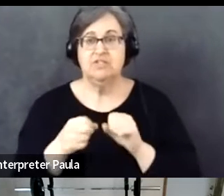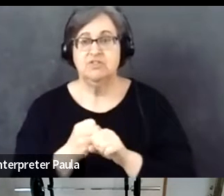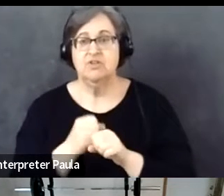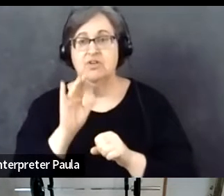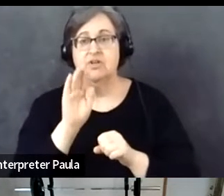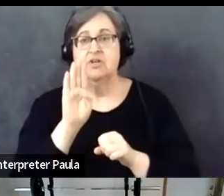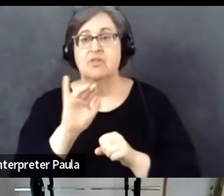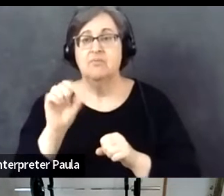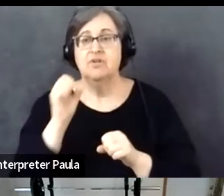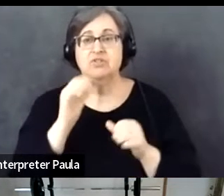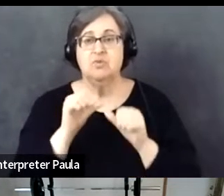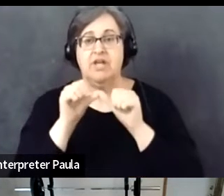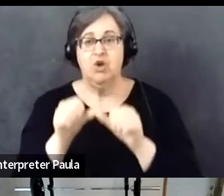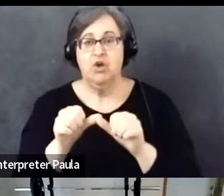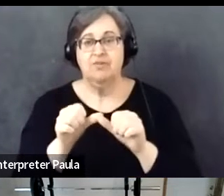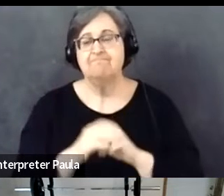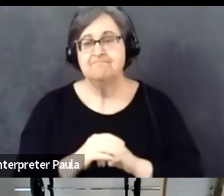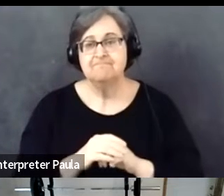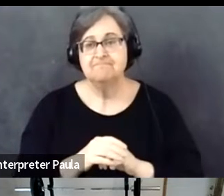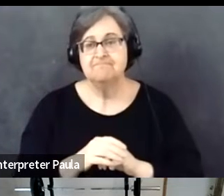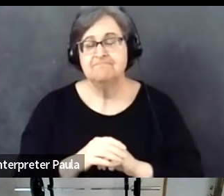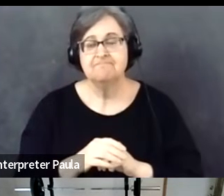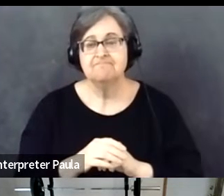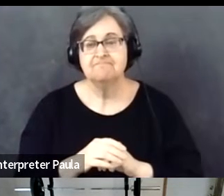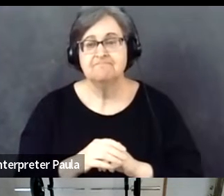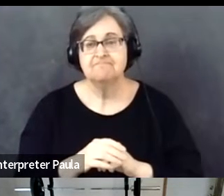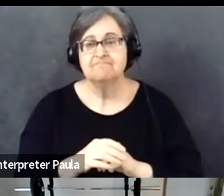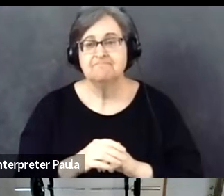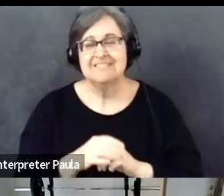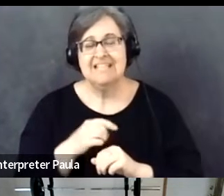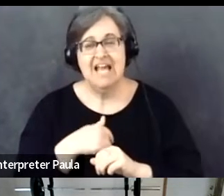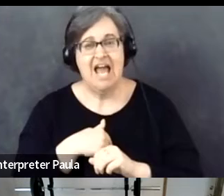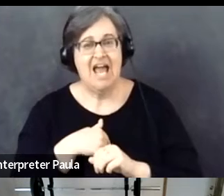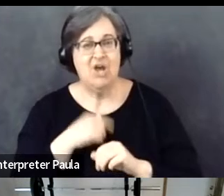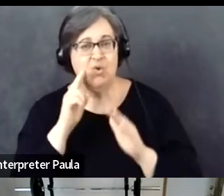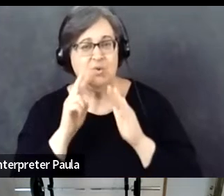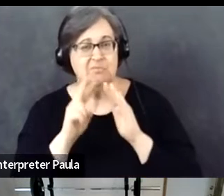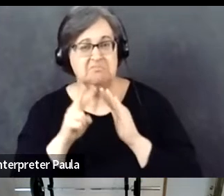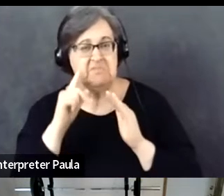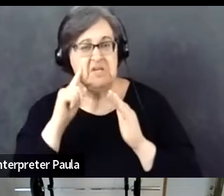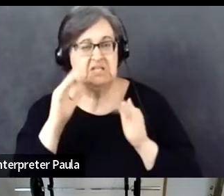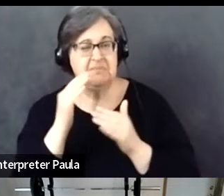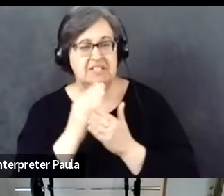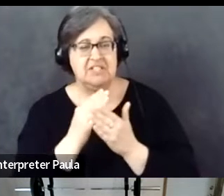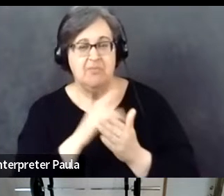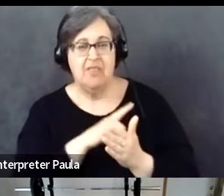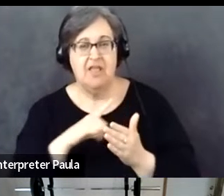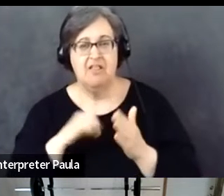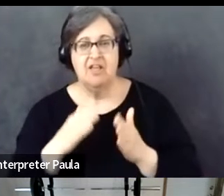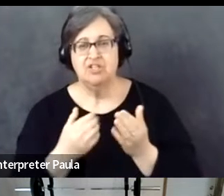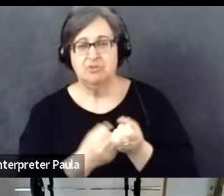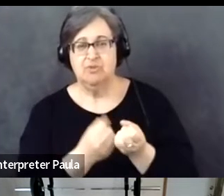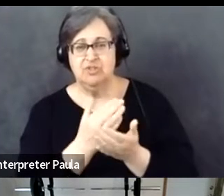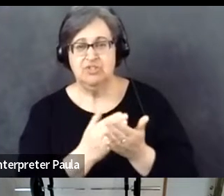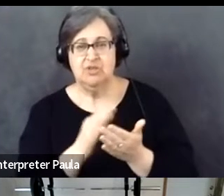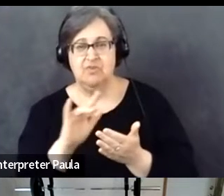carry over. But I would expect that some of the legislators that were supporting some of these